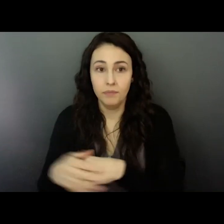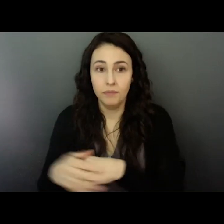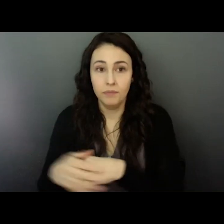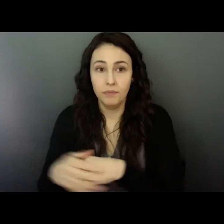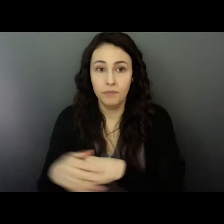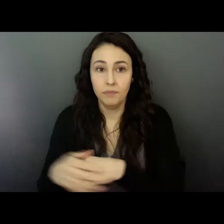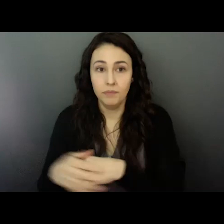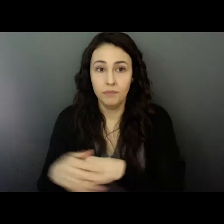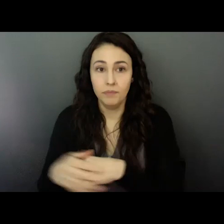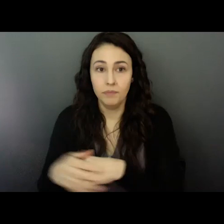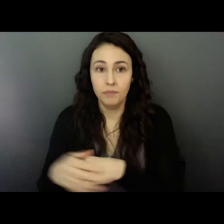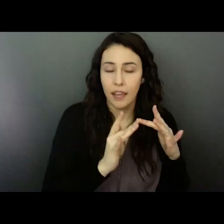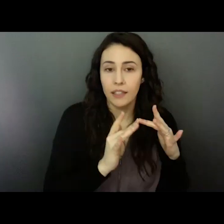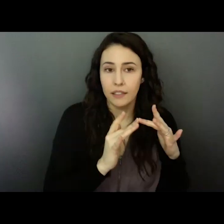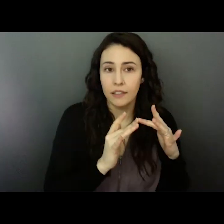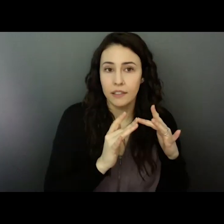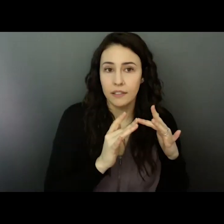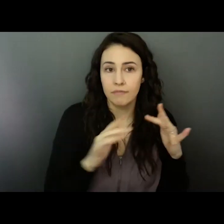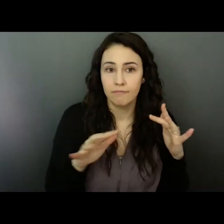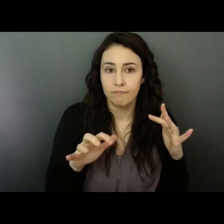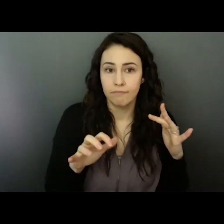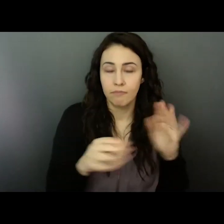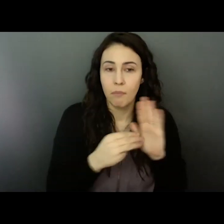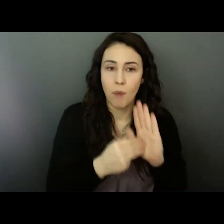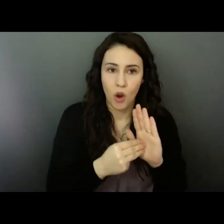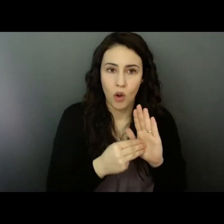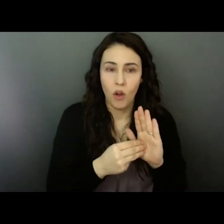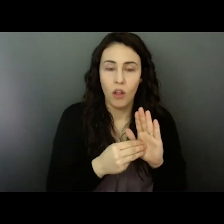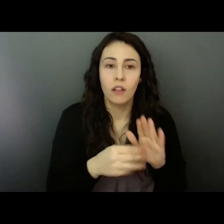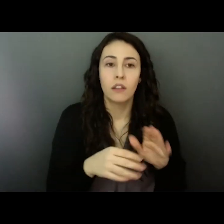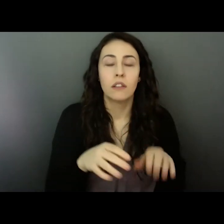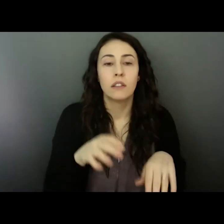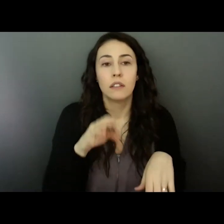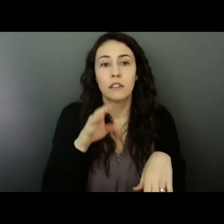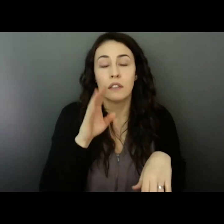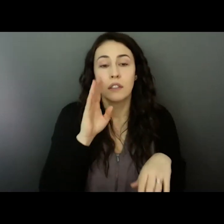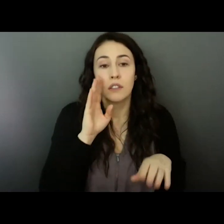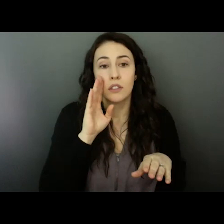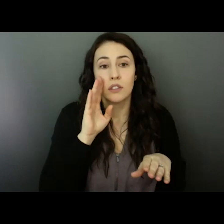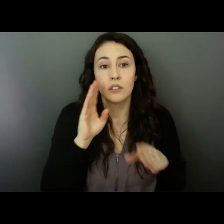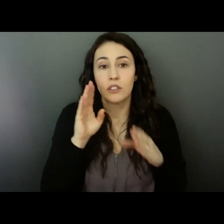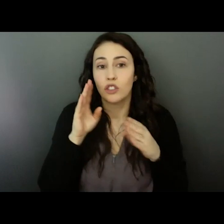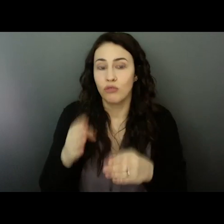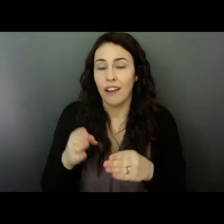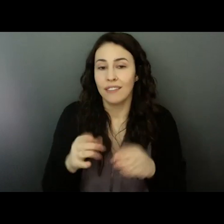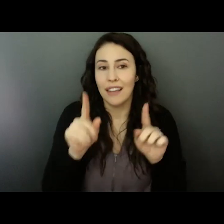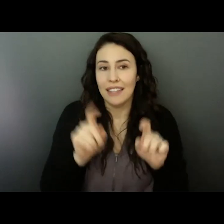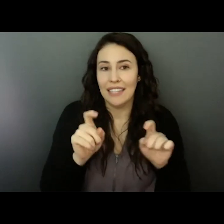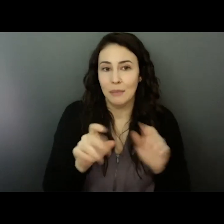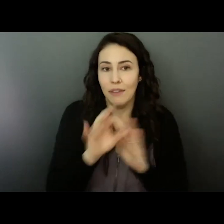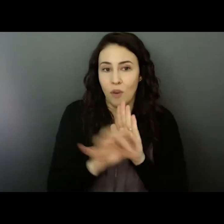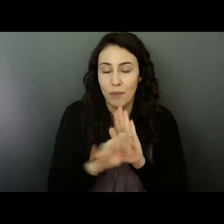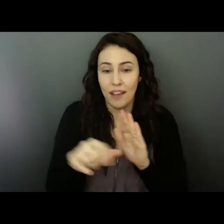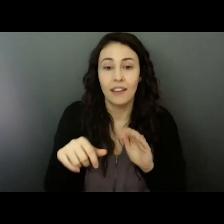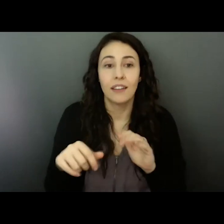is a direct assessment model, a direct assessment format. And we were actually the first institution to be able to